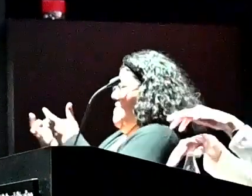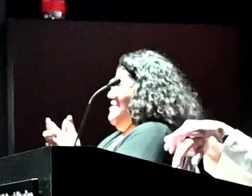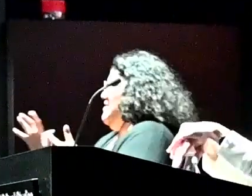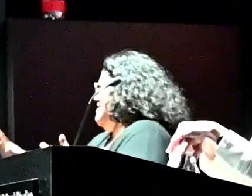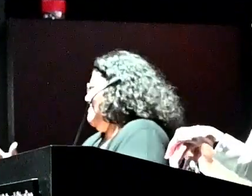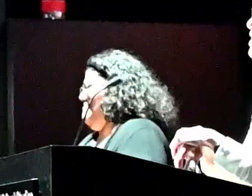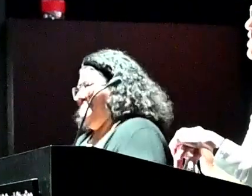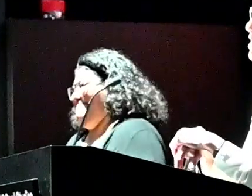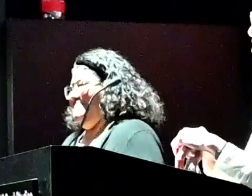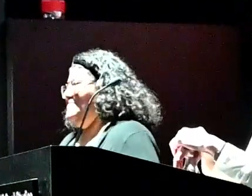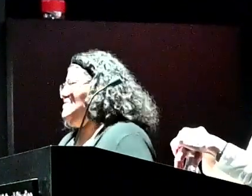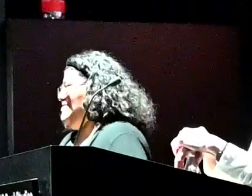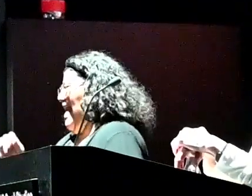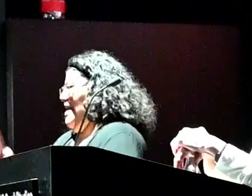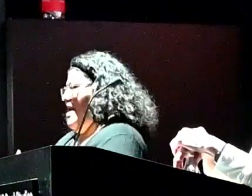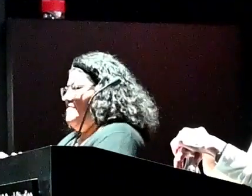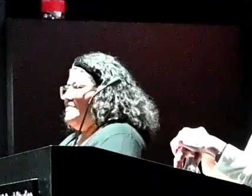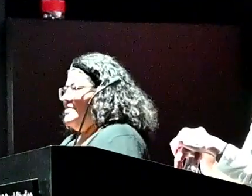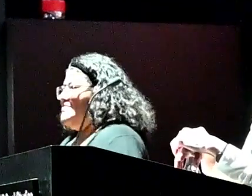like that kind of thing.